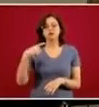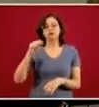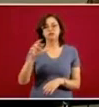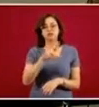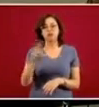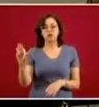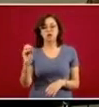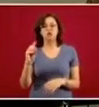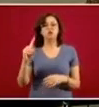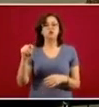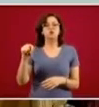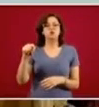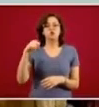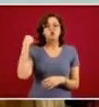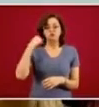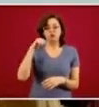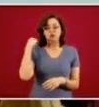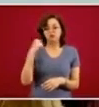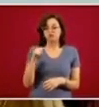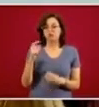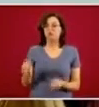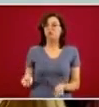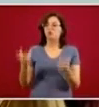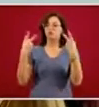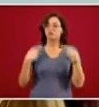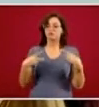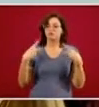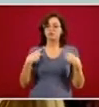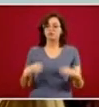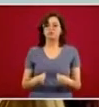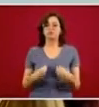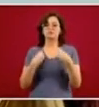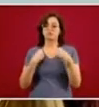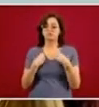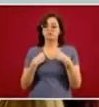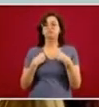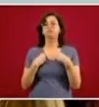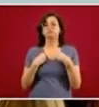states like Quintana Roo, Baja California Sur